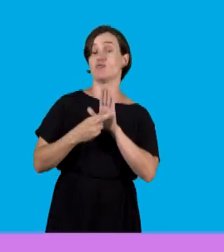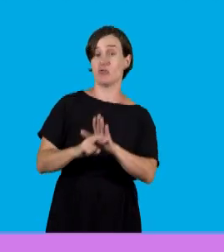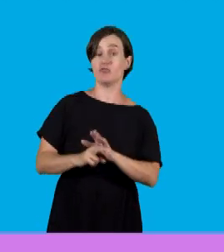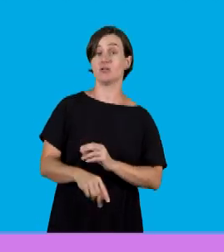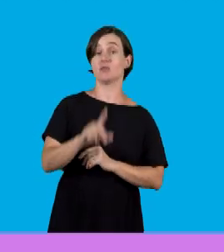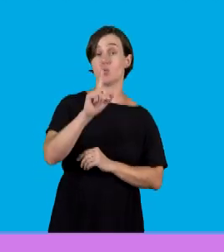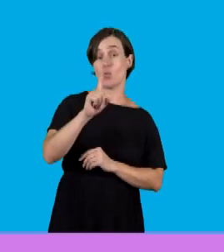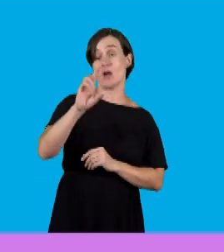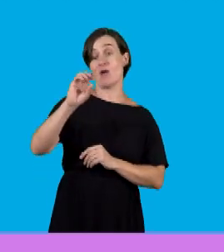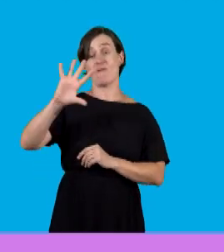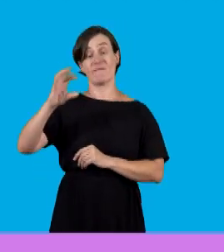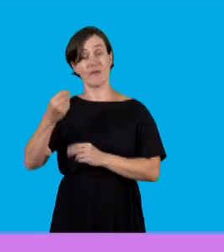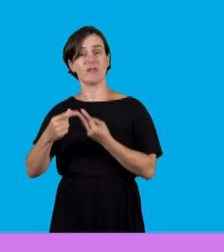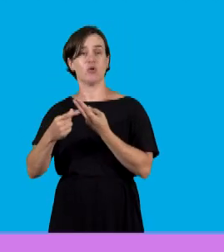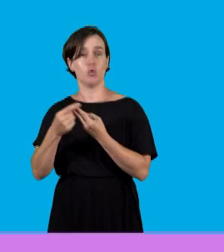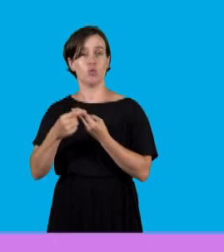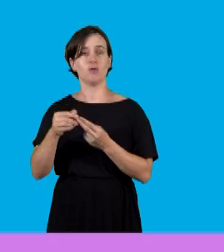the map